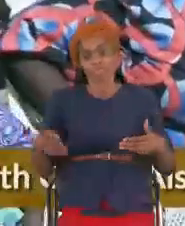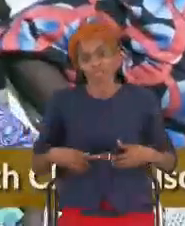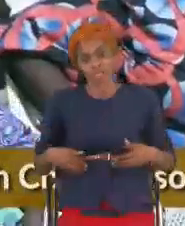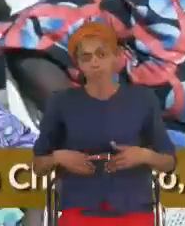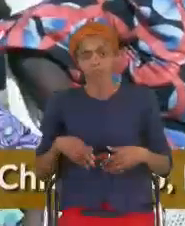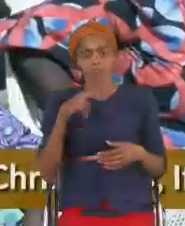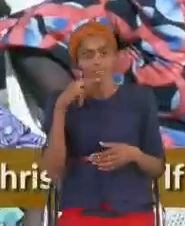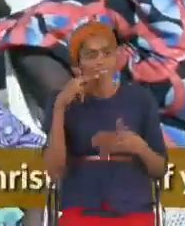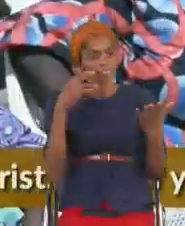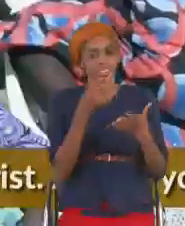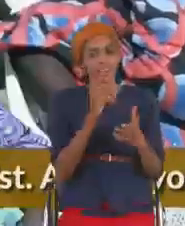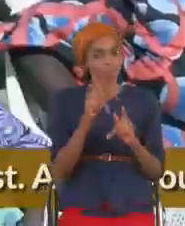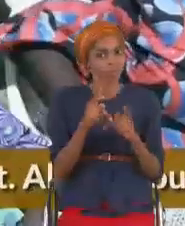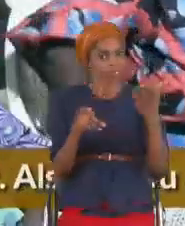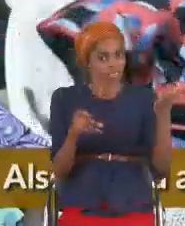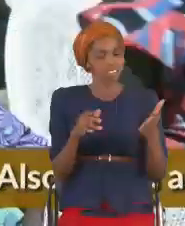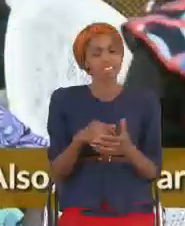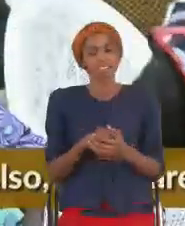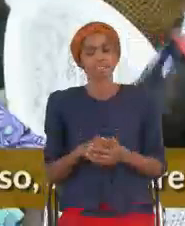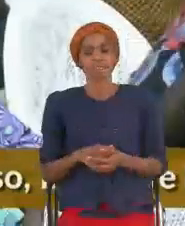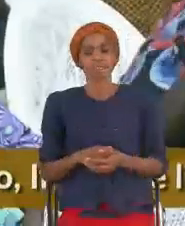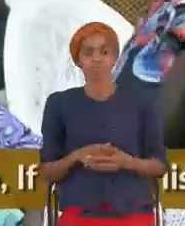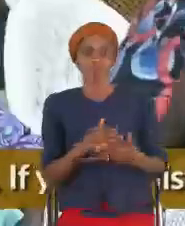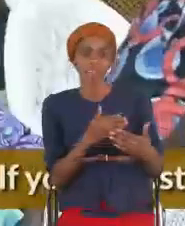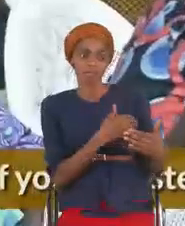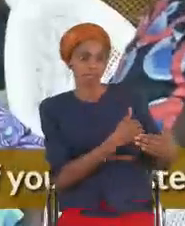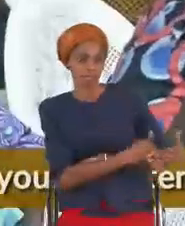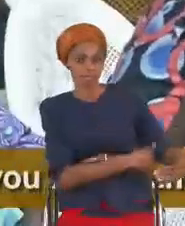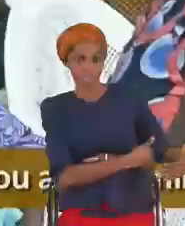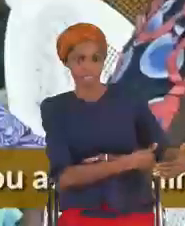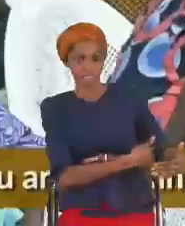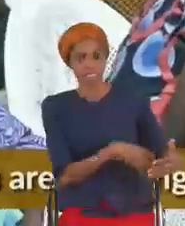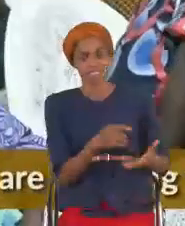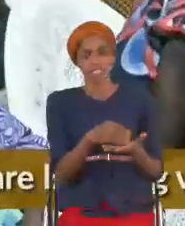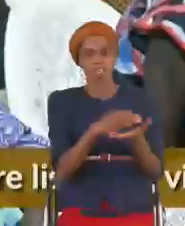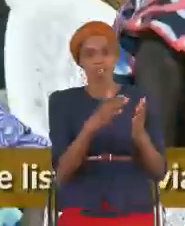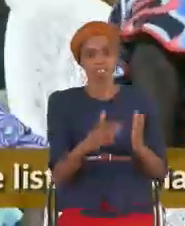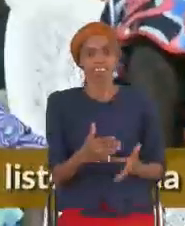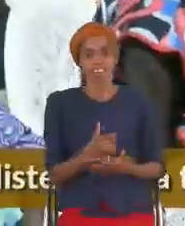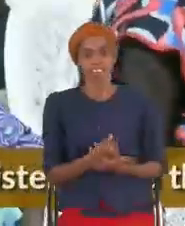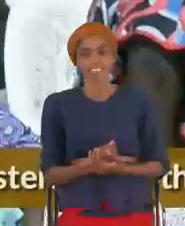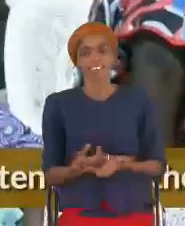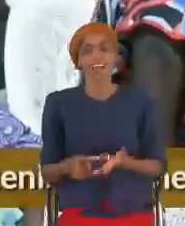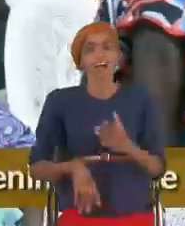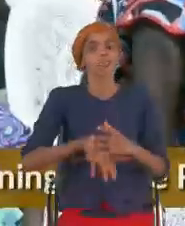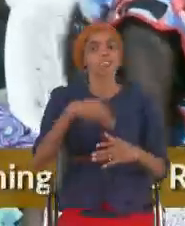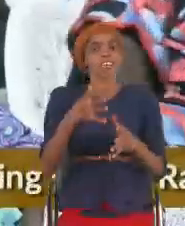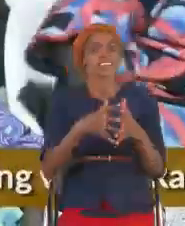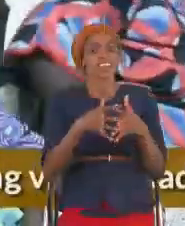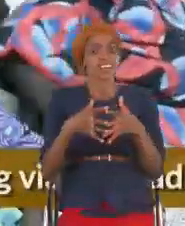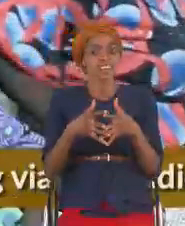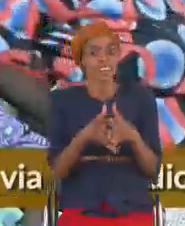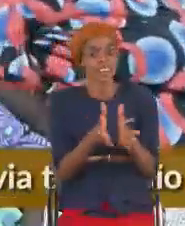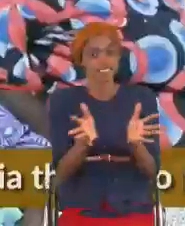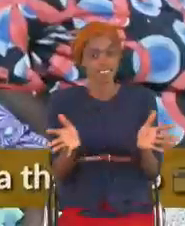also. Right behind the choir, all over, get to the gate, outside the gate. Get